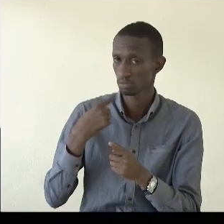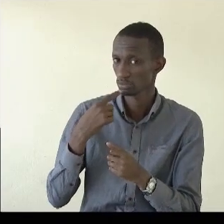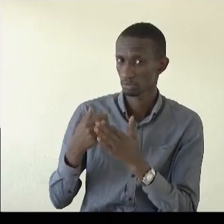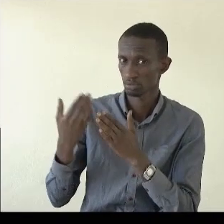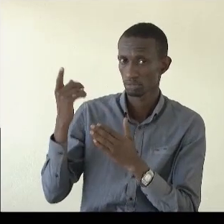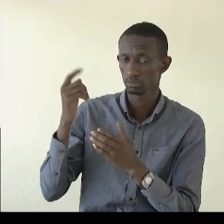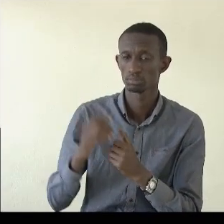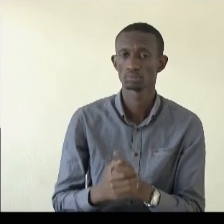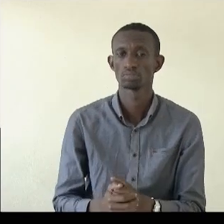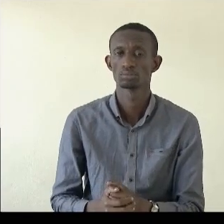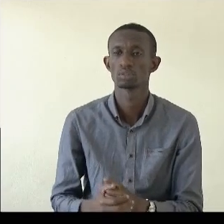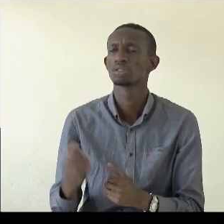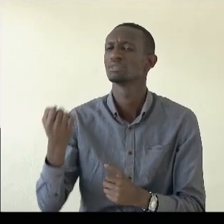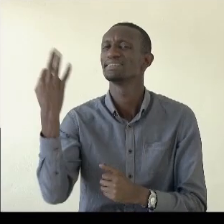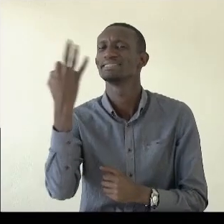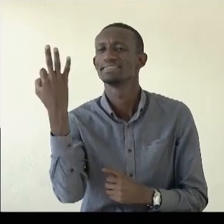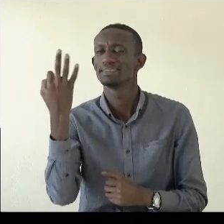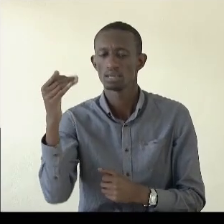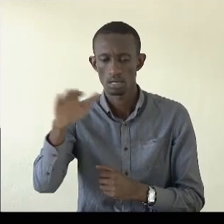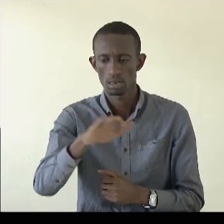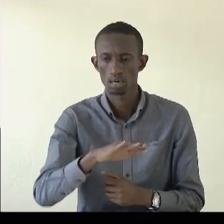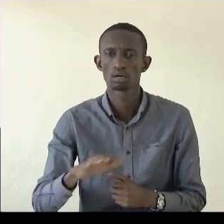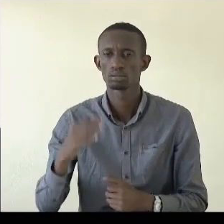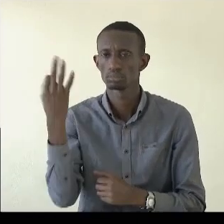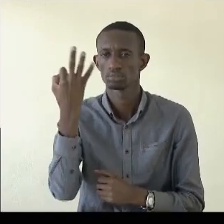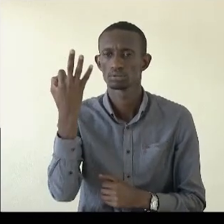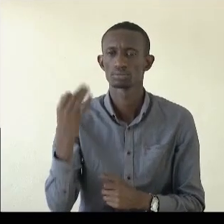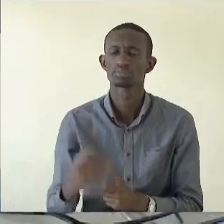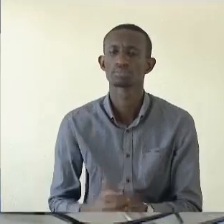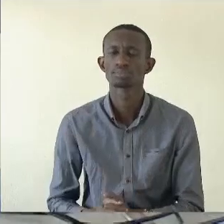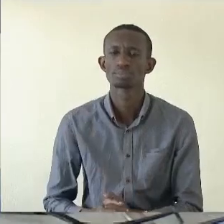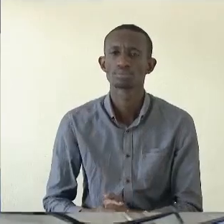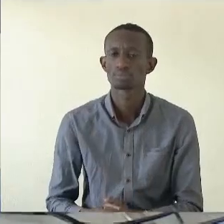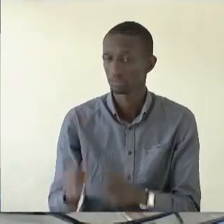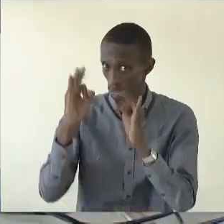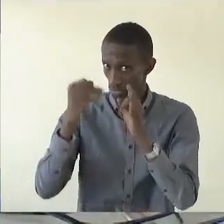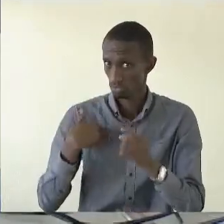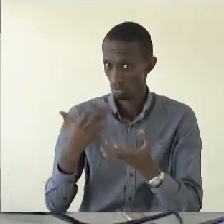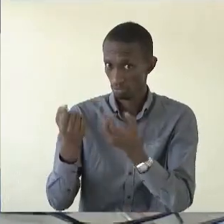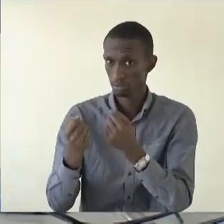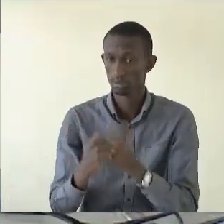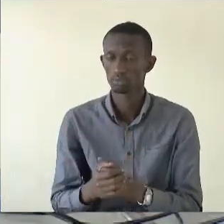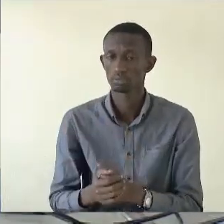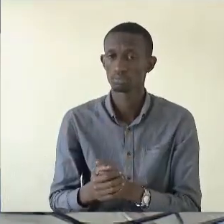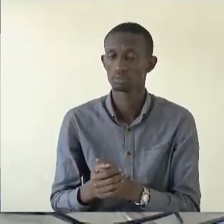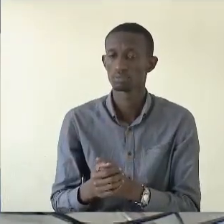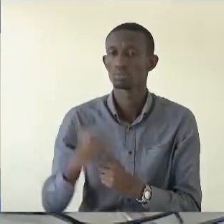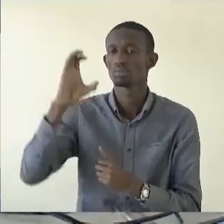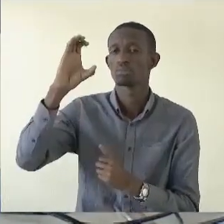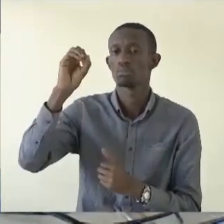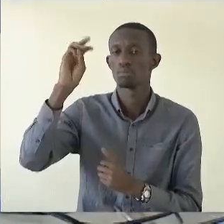are occupying three positions of the benzene ring. So if we have compound